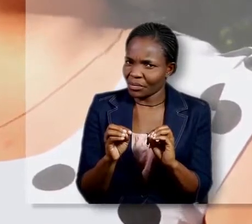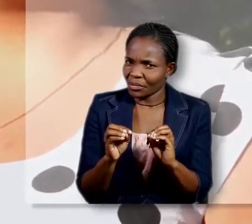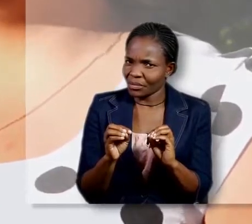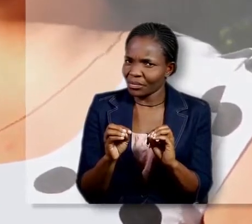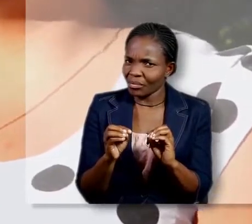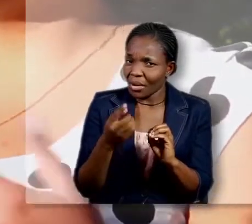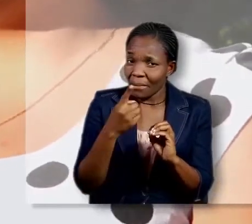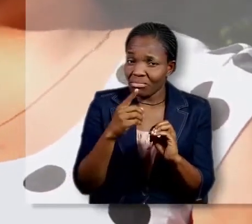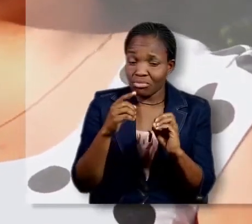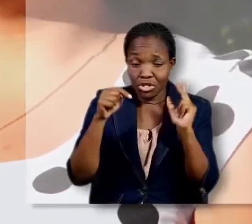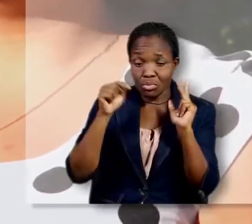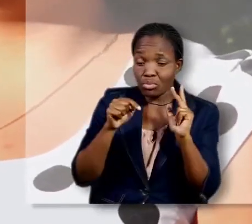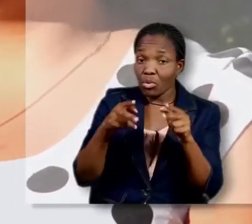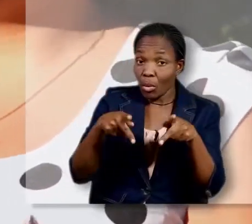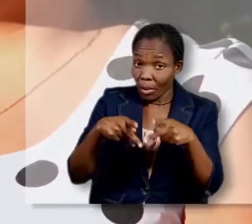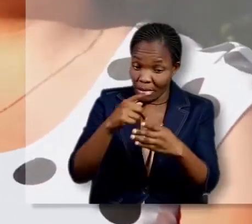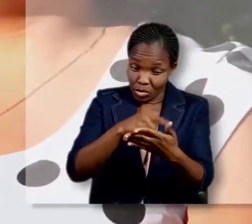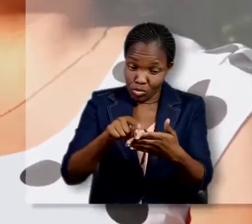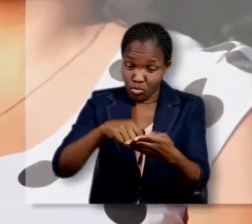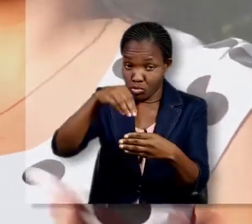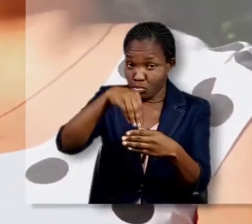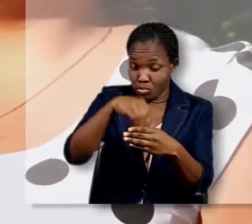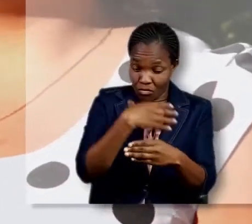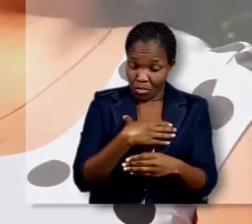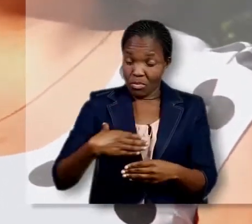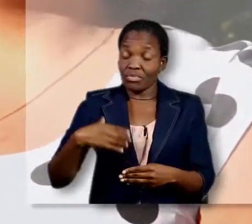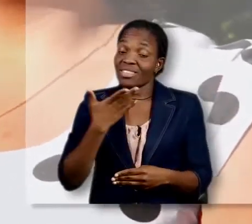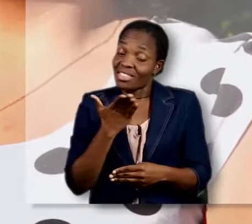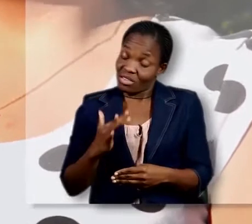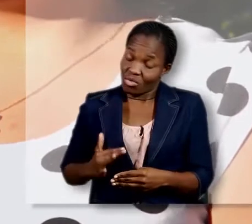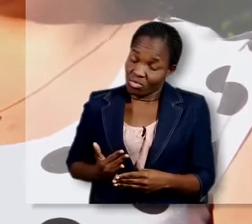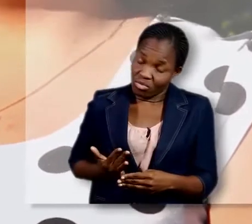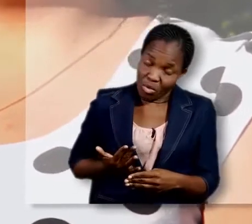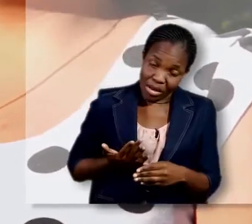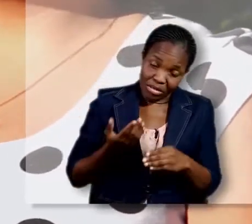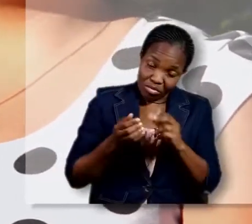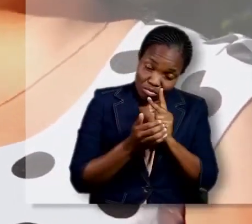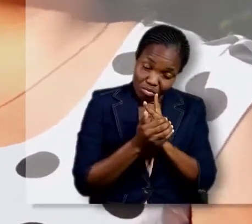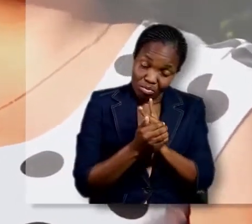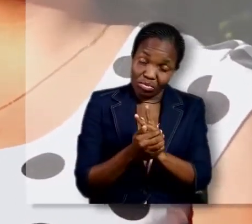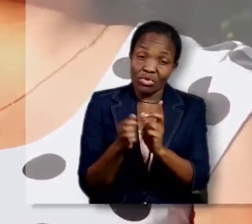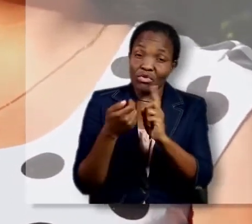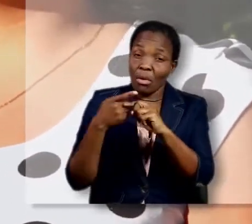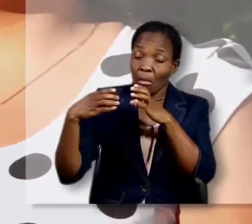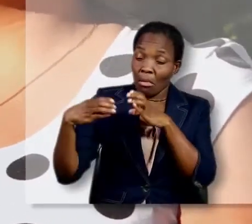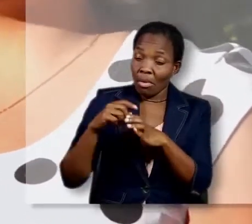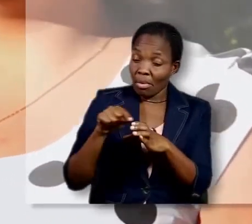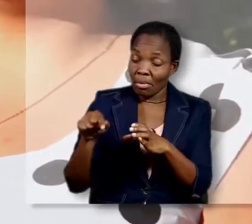citizens are allowed to vote for the president that they feel, or the ruling party. But somehow